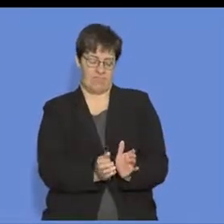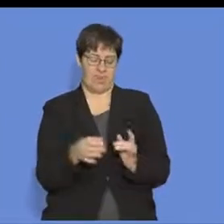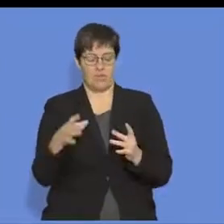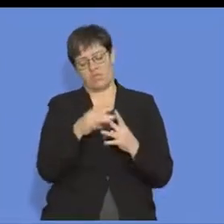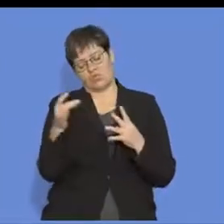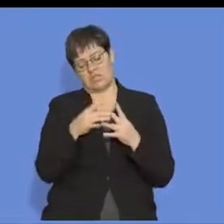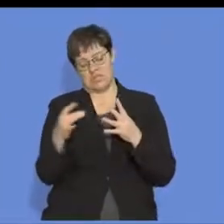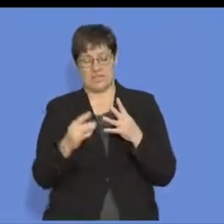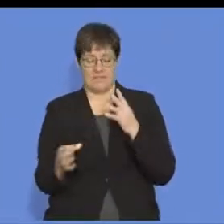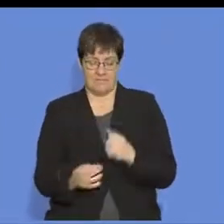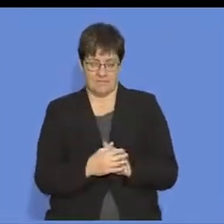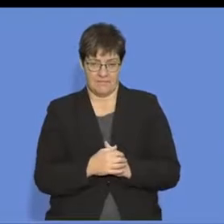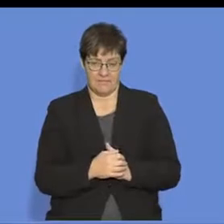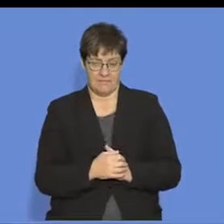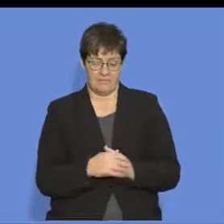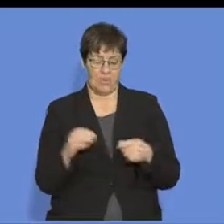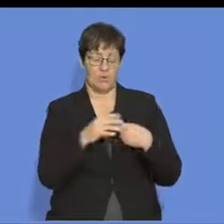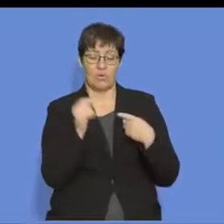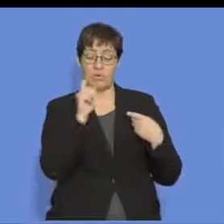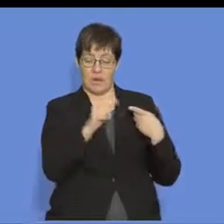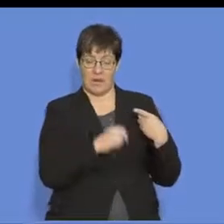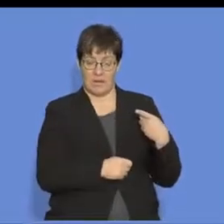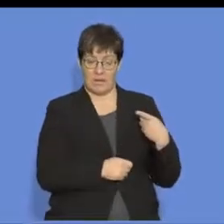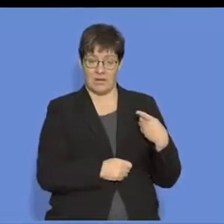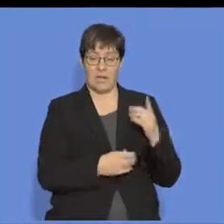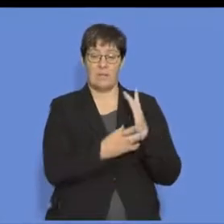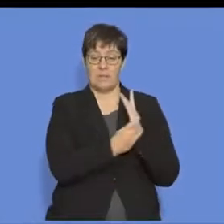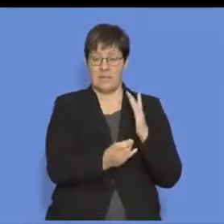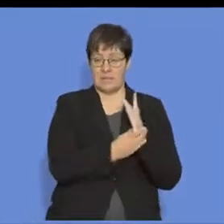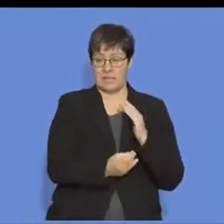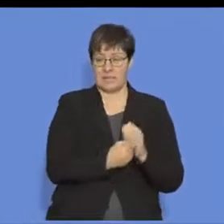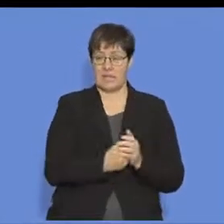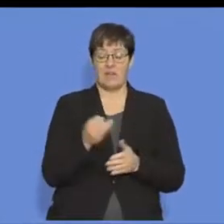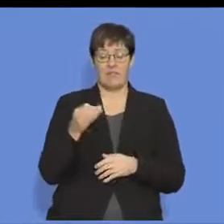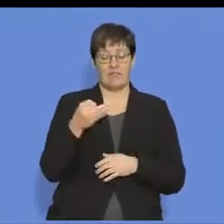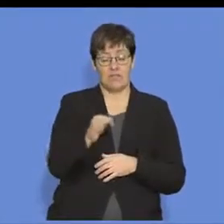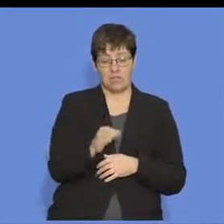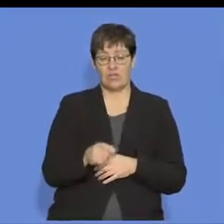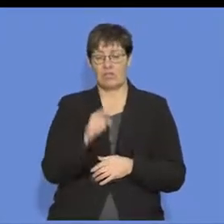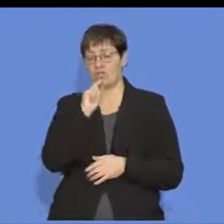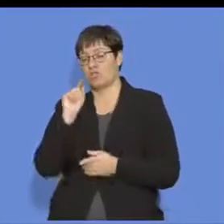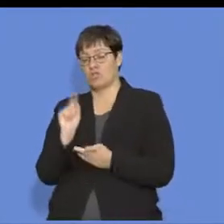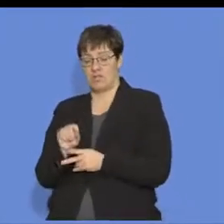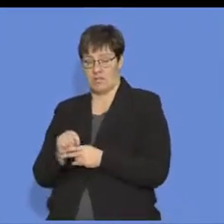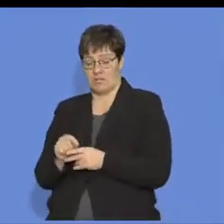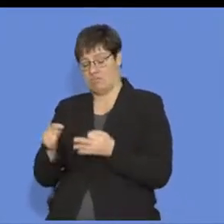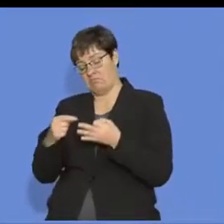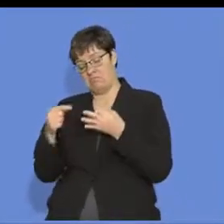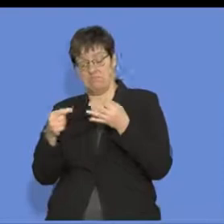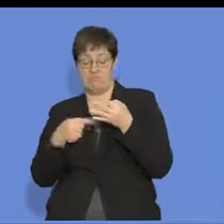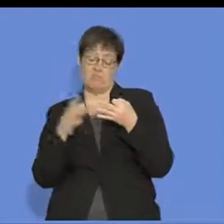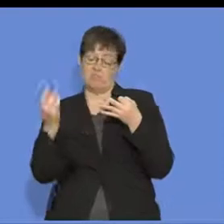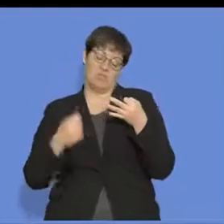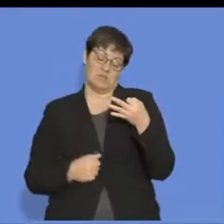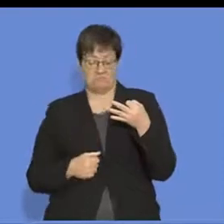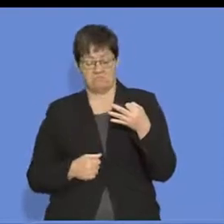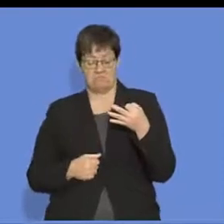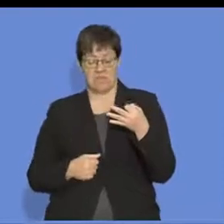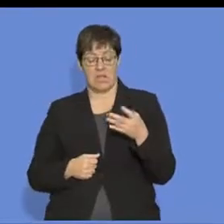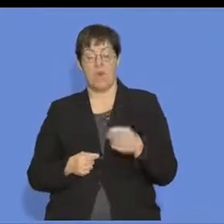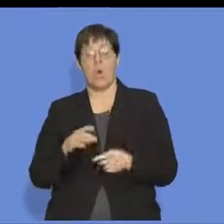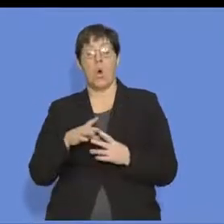choose a meal. So choice 1, it's meat, fish, chicken. Then